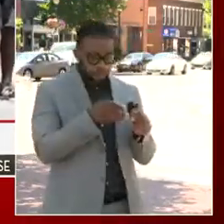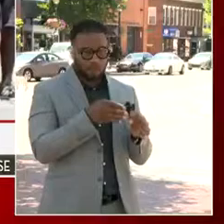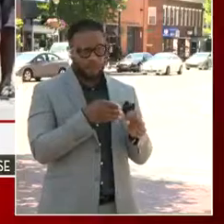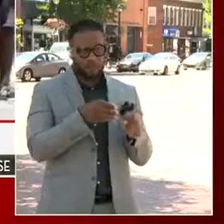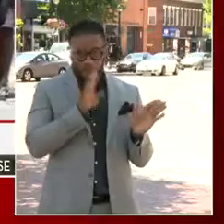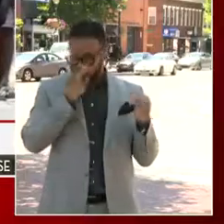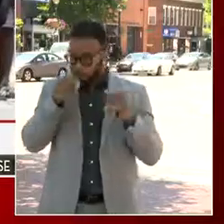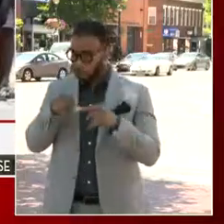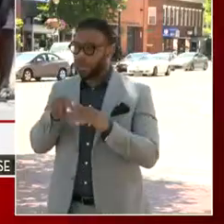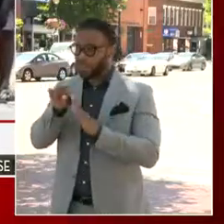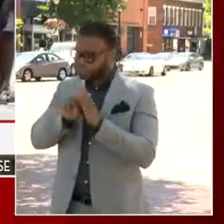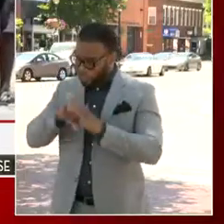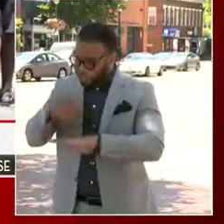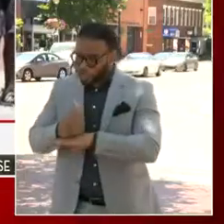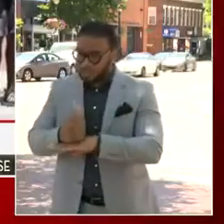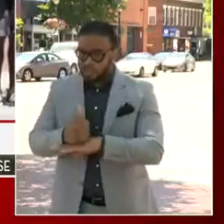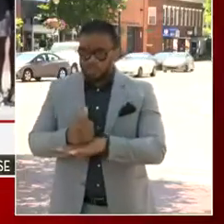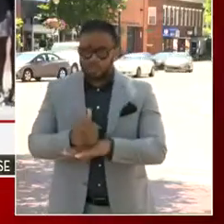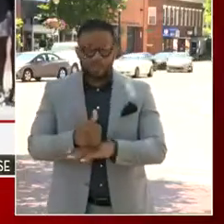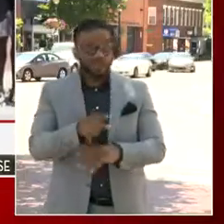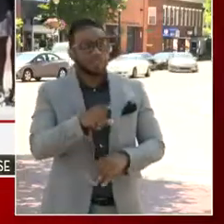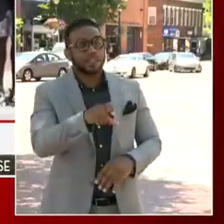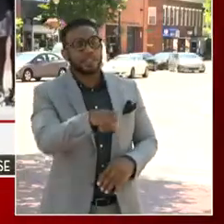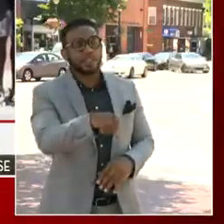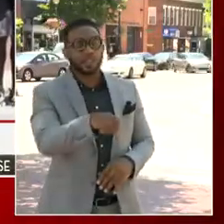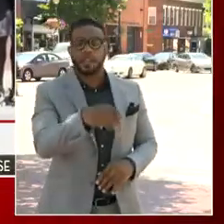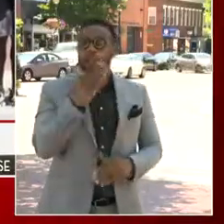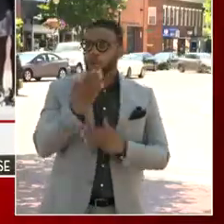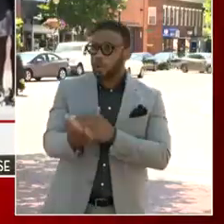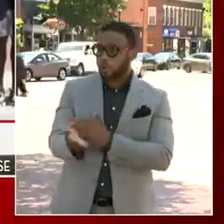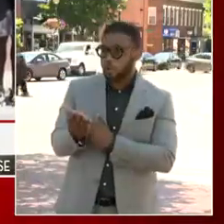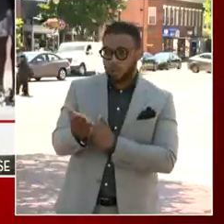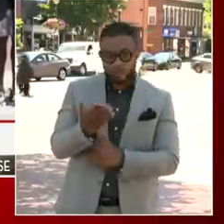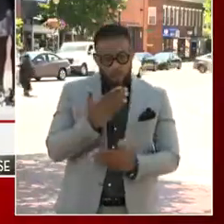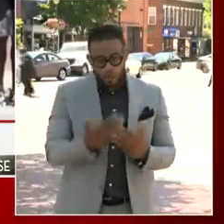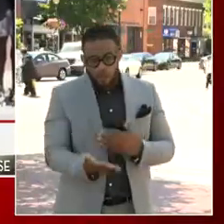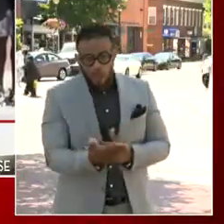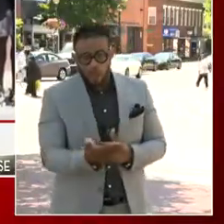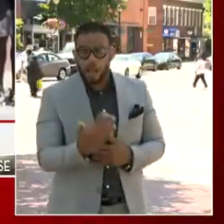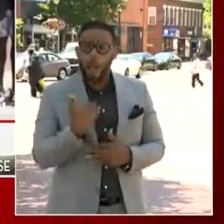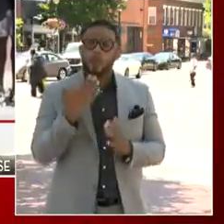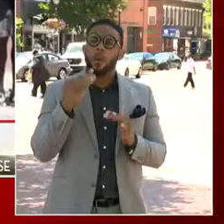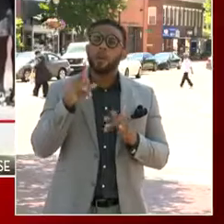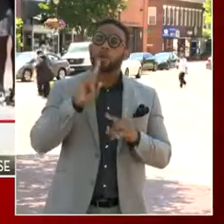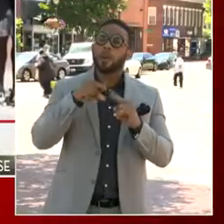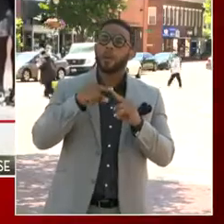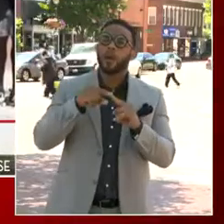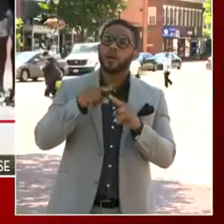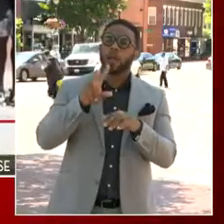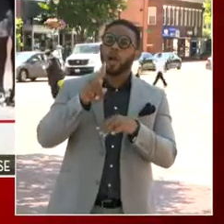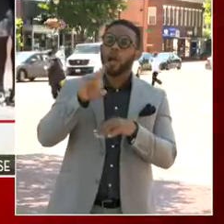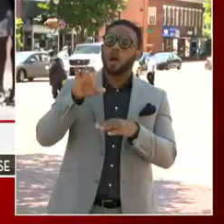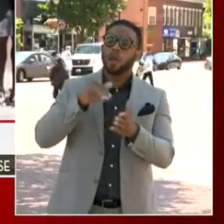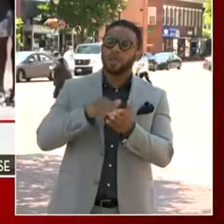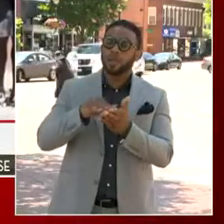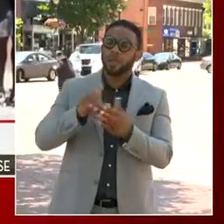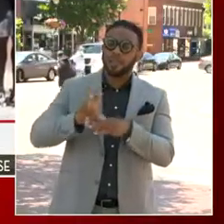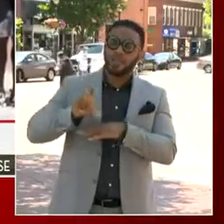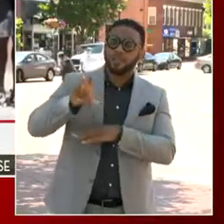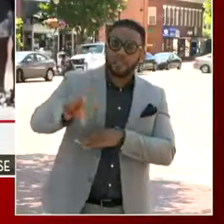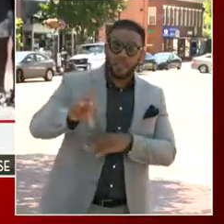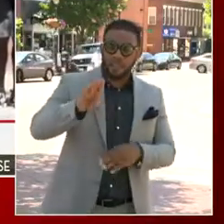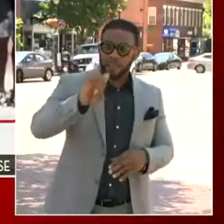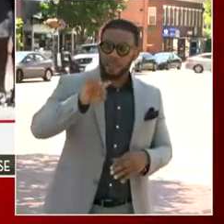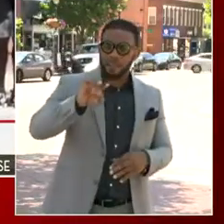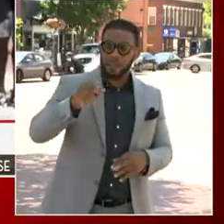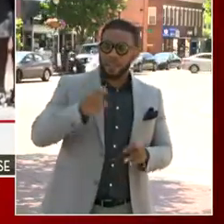Yes, sir. Hey, good morning, Mayor Bowser. Good morning. I'm hoping you can talk about the $100 million investment in the Benton Road trash transfer station. There have been a